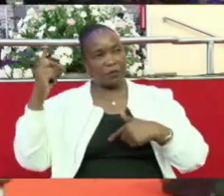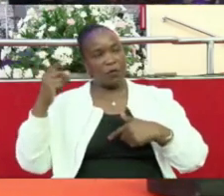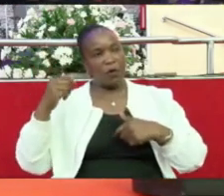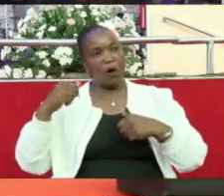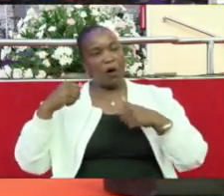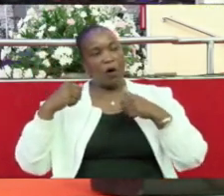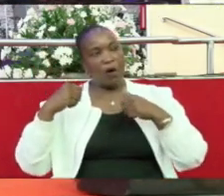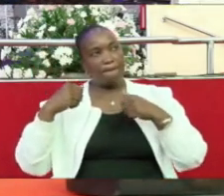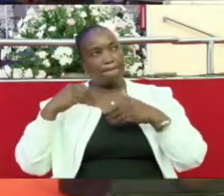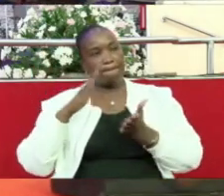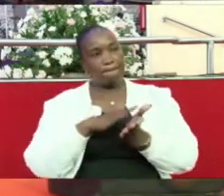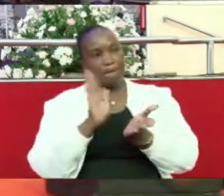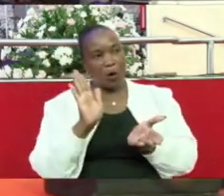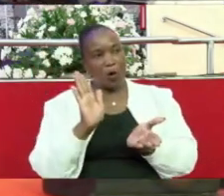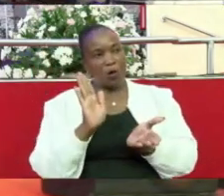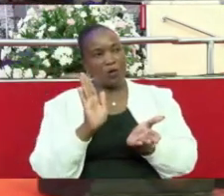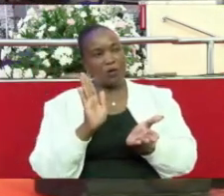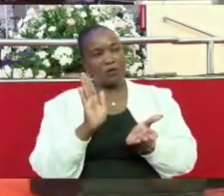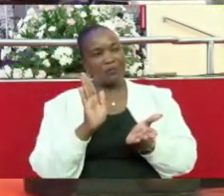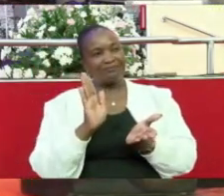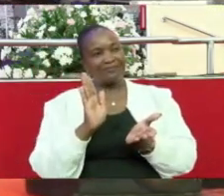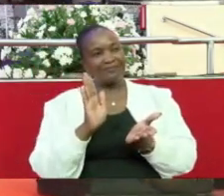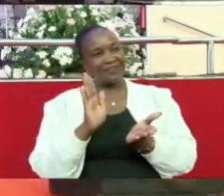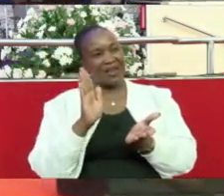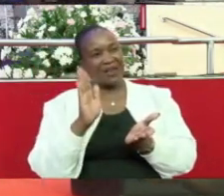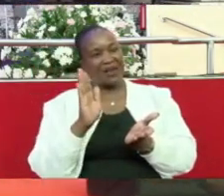And at one point I was maybe in the peak of my career,